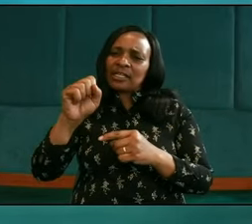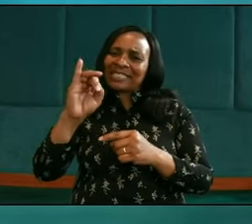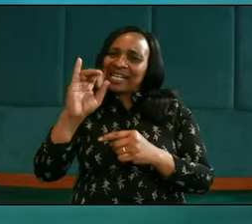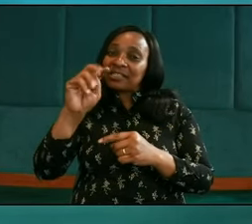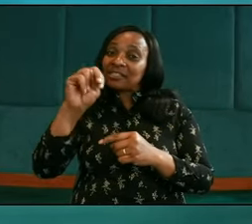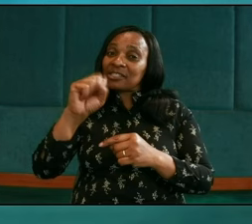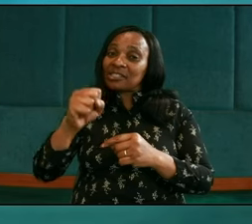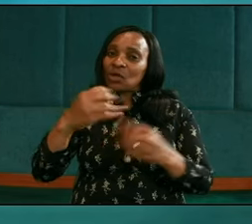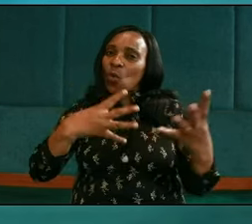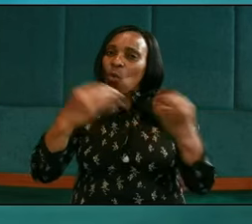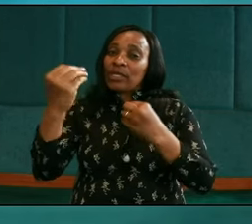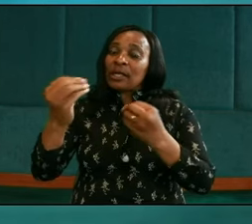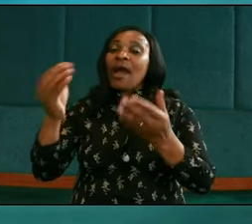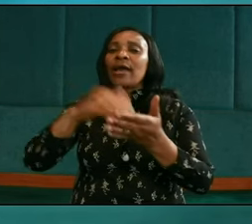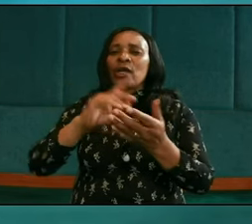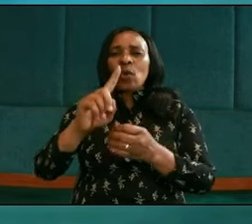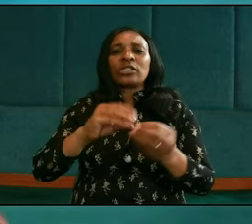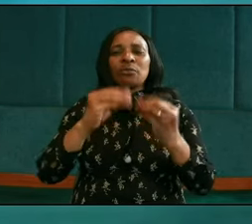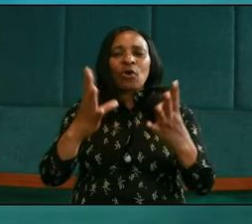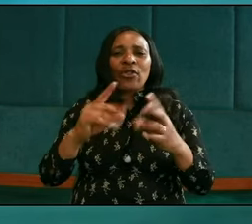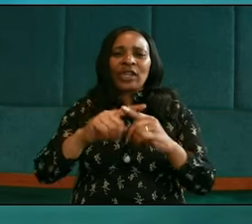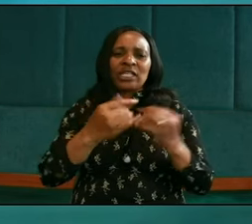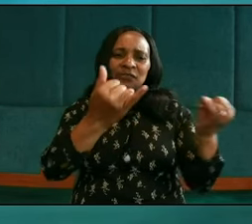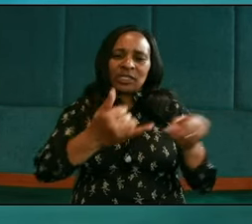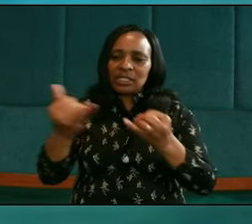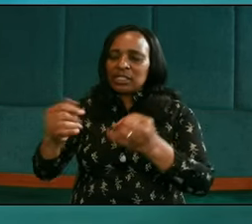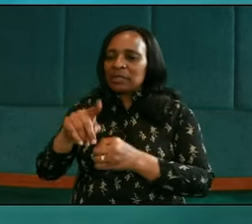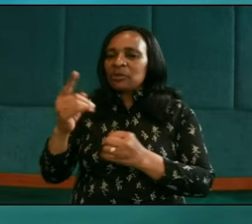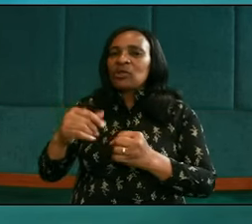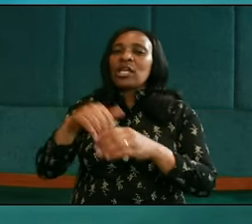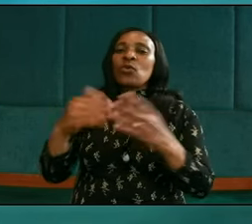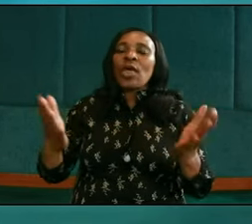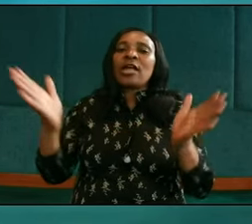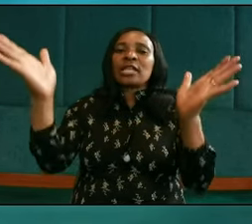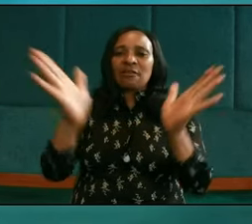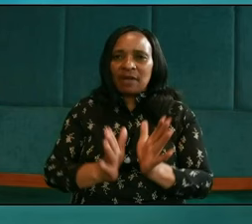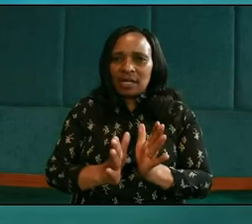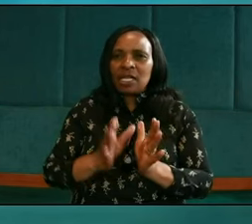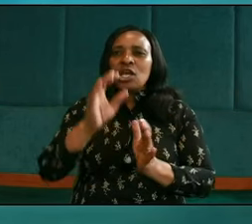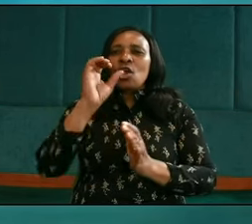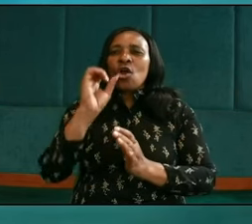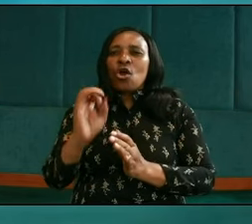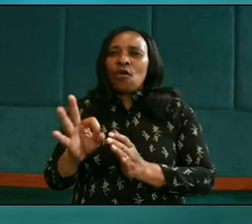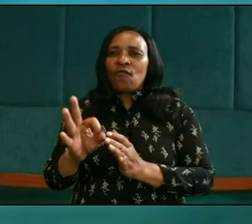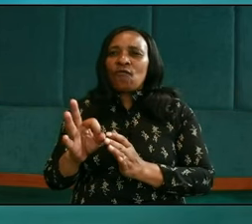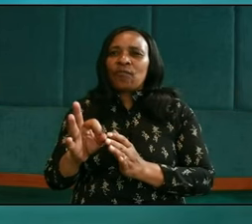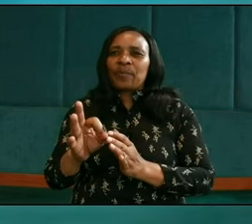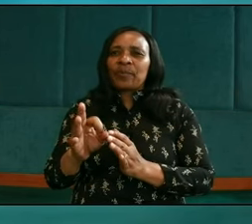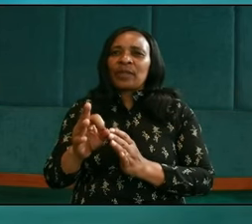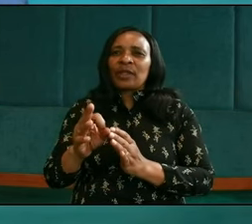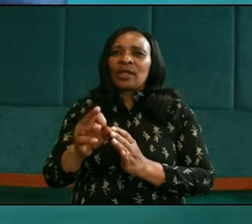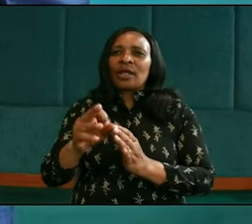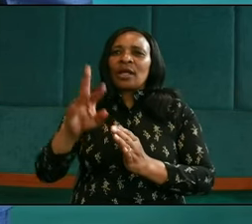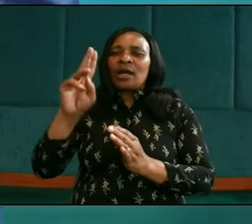again and deployed themselves in the valley of Rephaim. Therefore, David